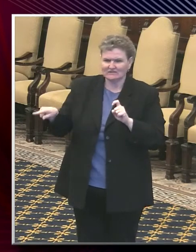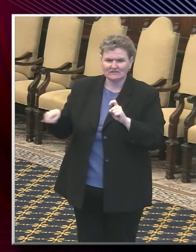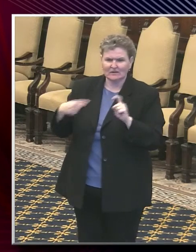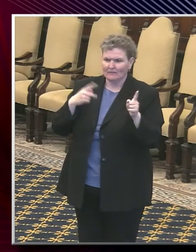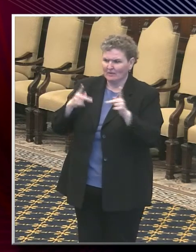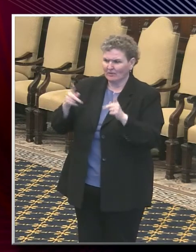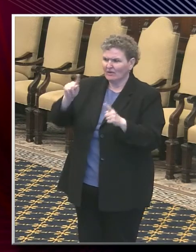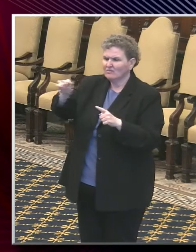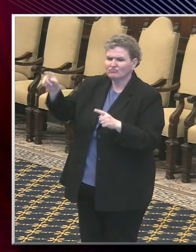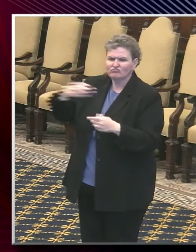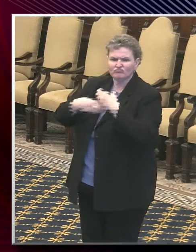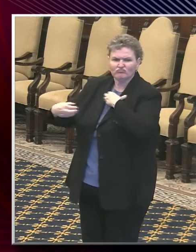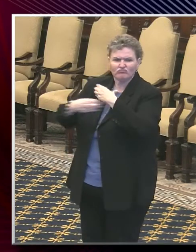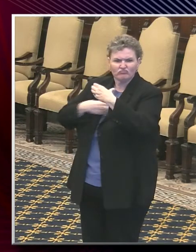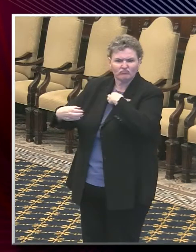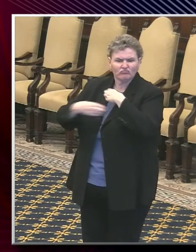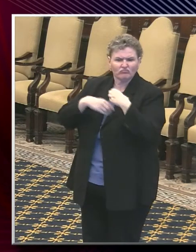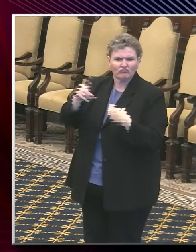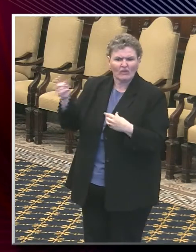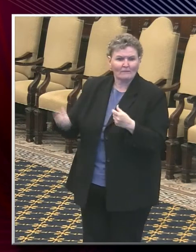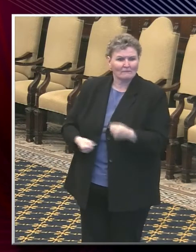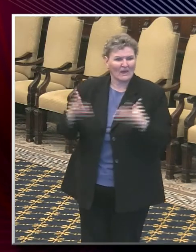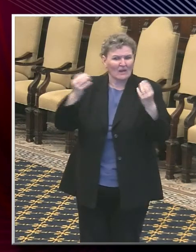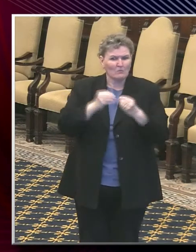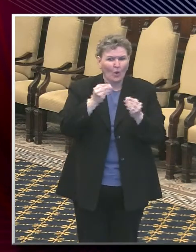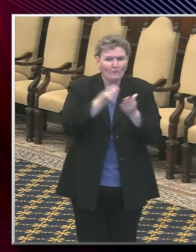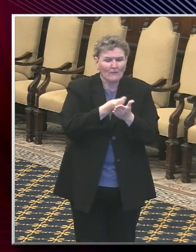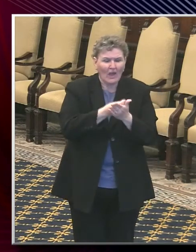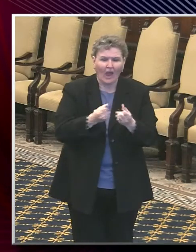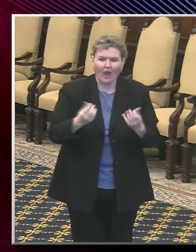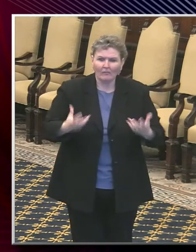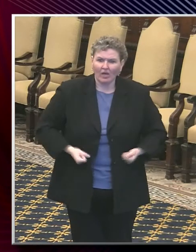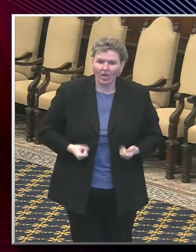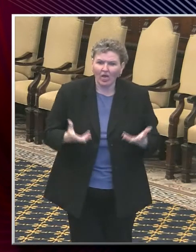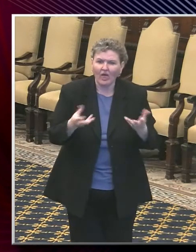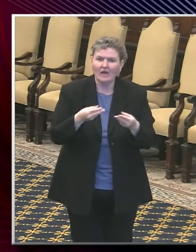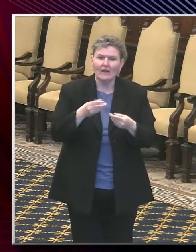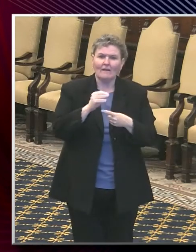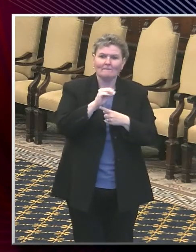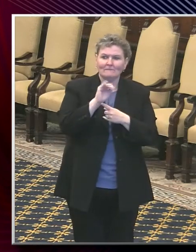a new technology where you can just put it in the front of the nose. It makes it a little easier